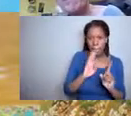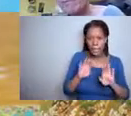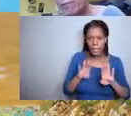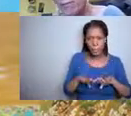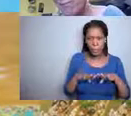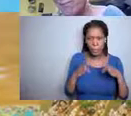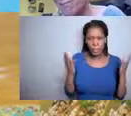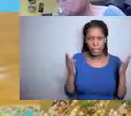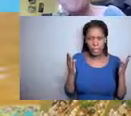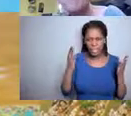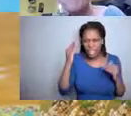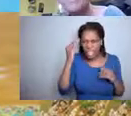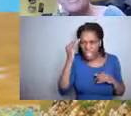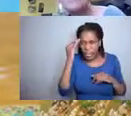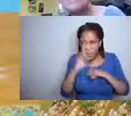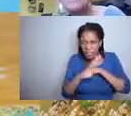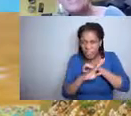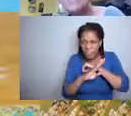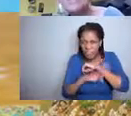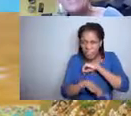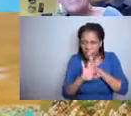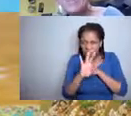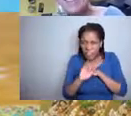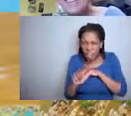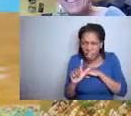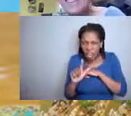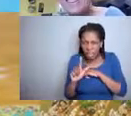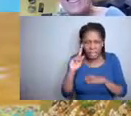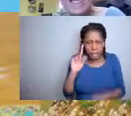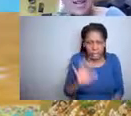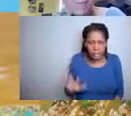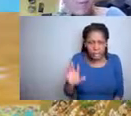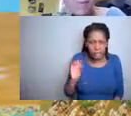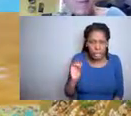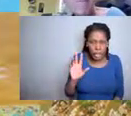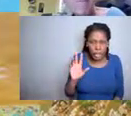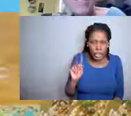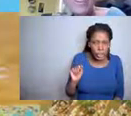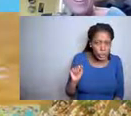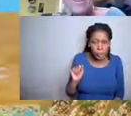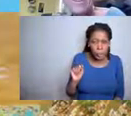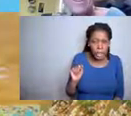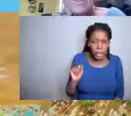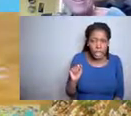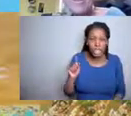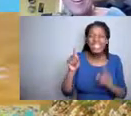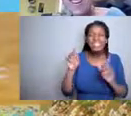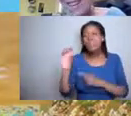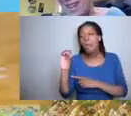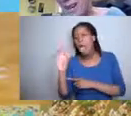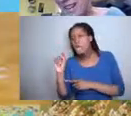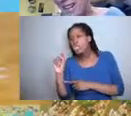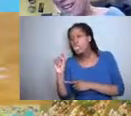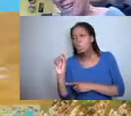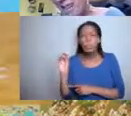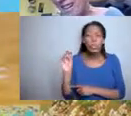there's a fall um and i think october is what i heard october november fall yeah got it